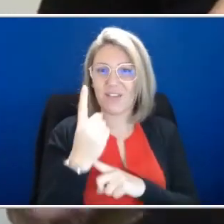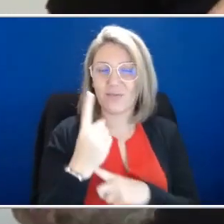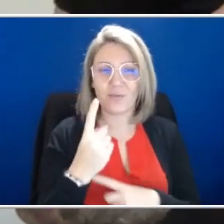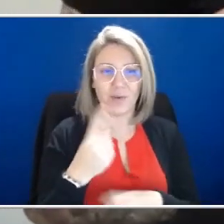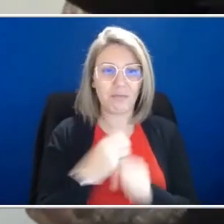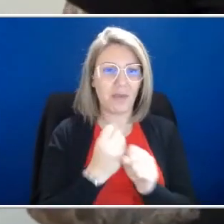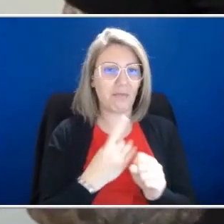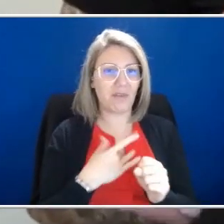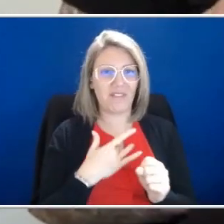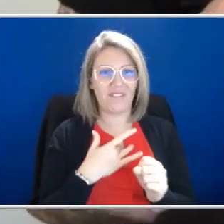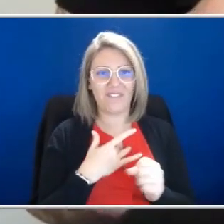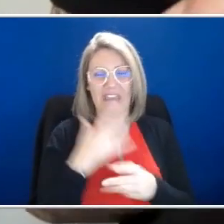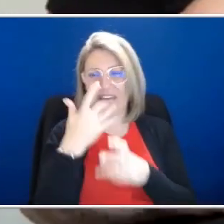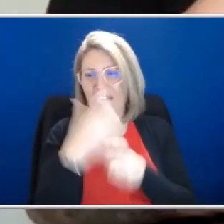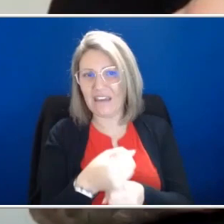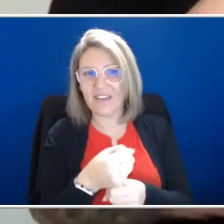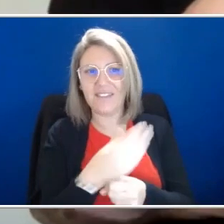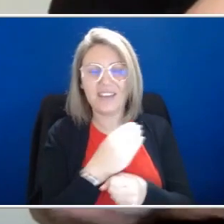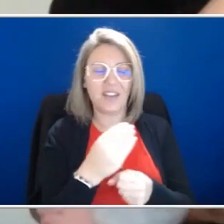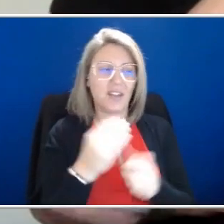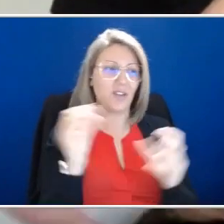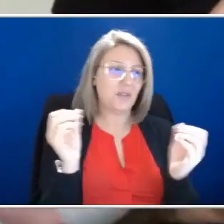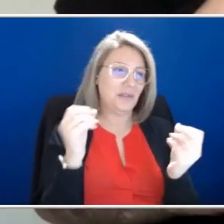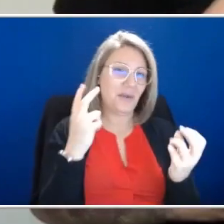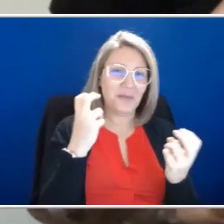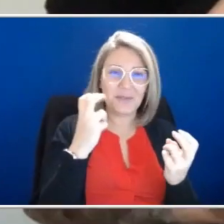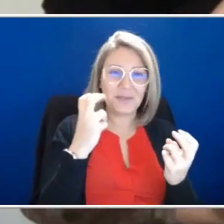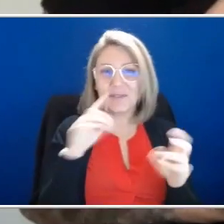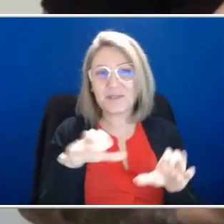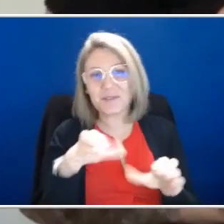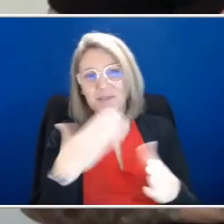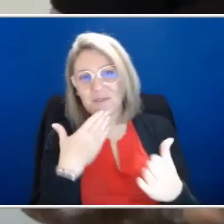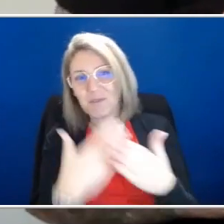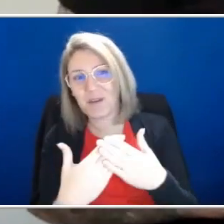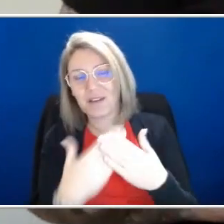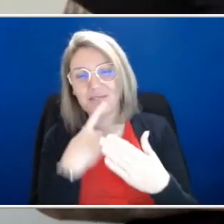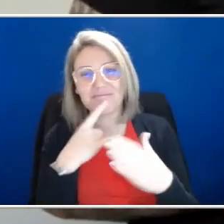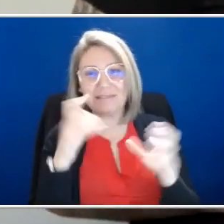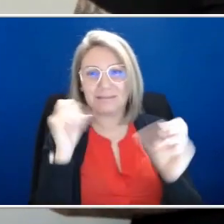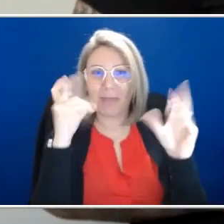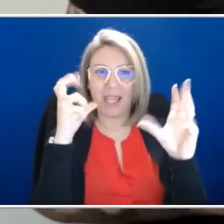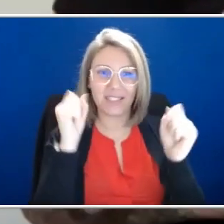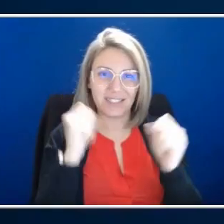super confident. I had no doubt that it was going to go well because he is amazing.